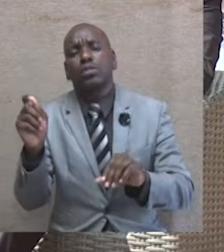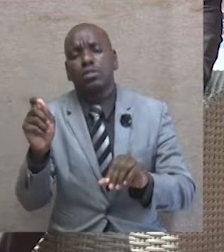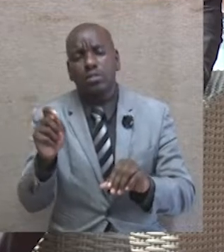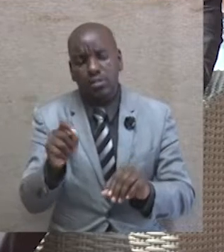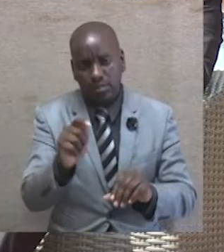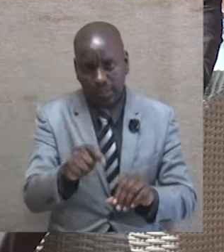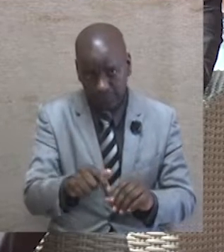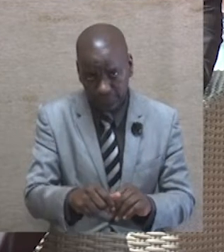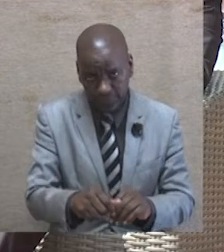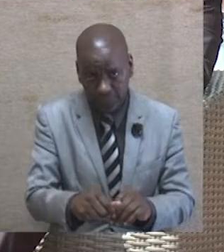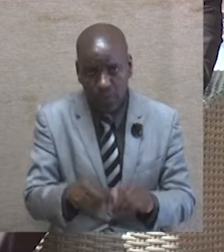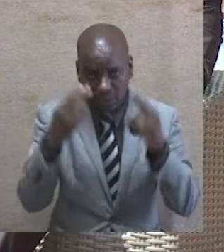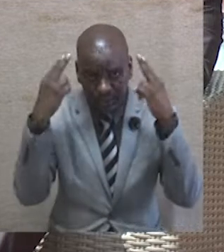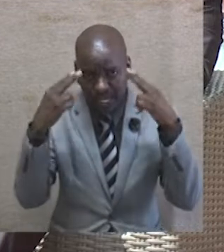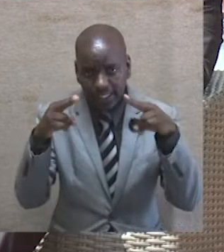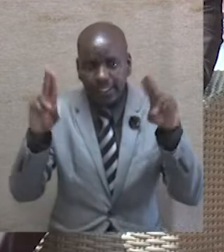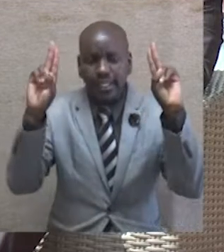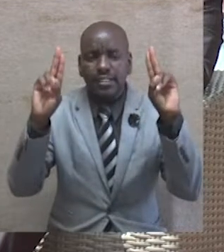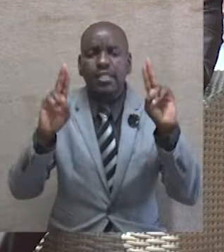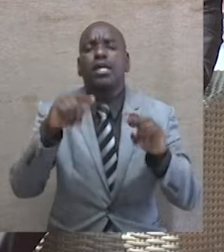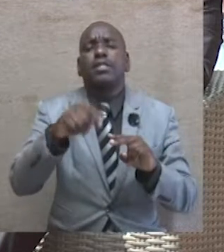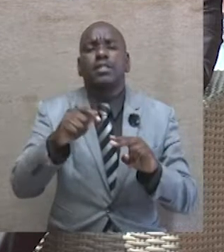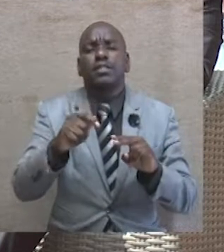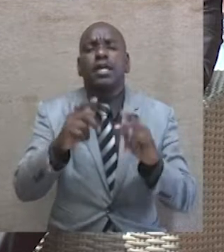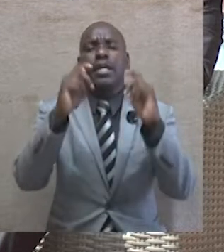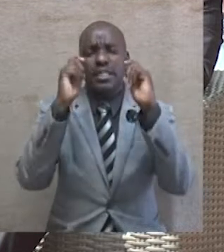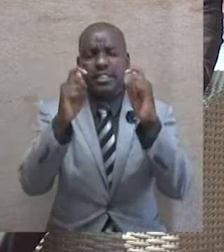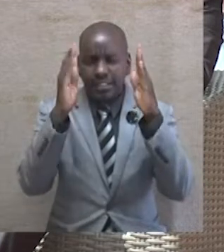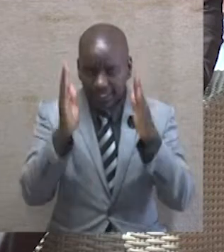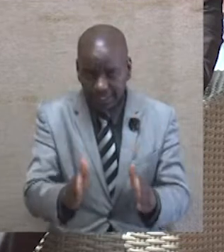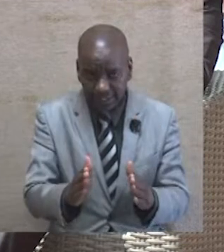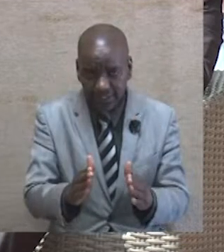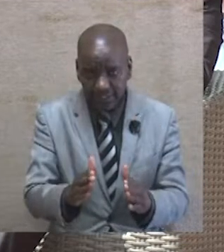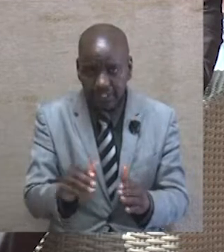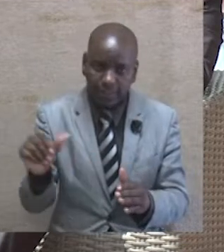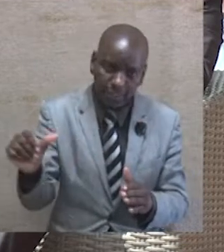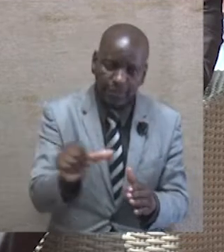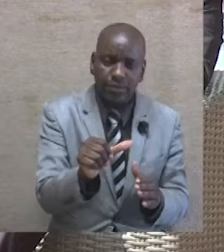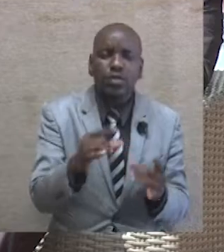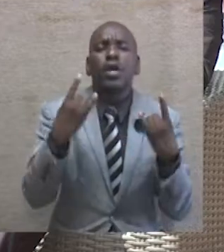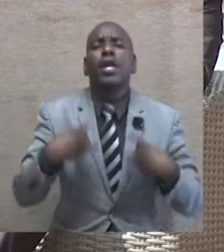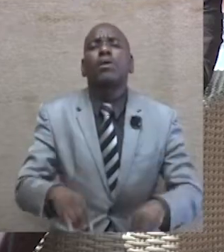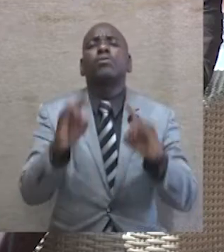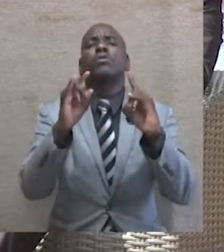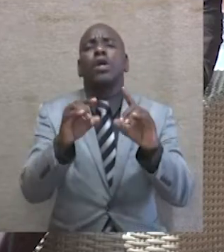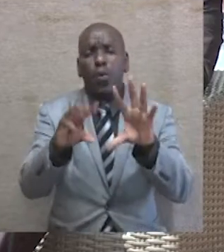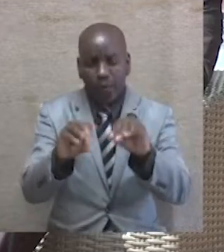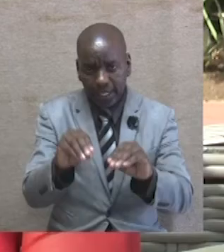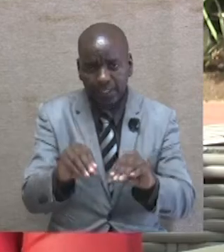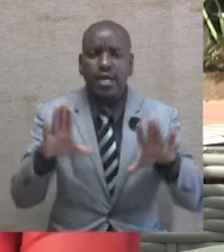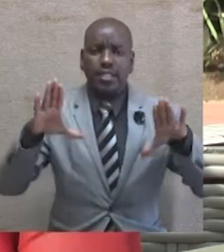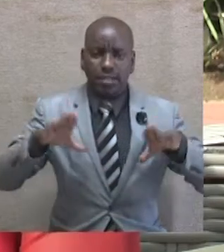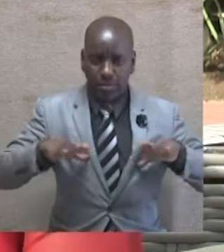reproductive health personnel in schools, we want to understand, are these going to be teachers or they are going to be coming in as health